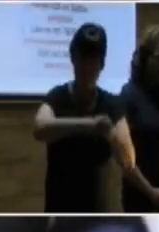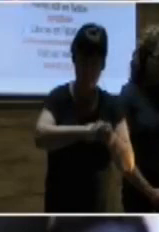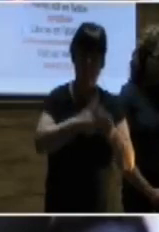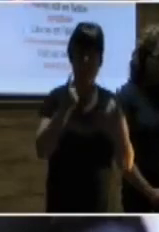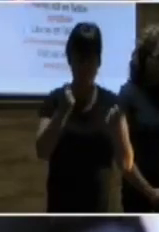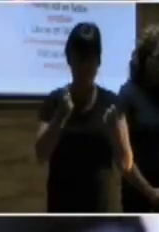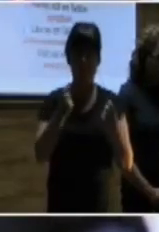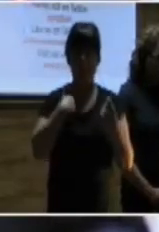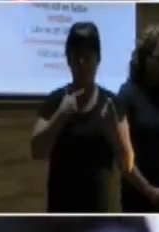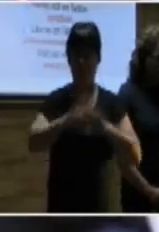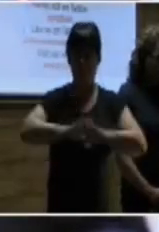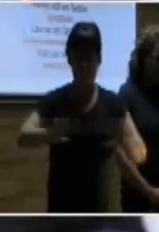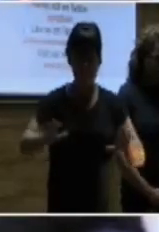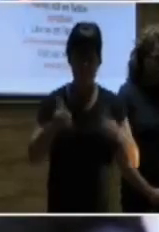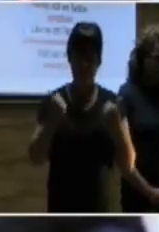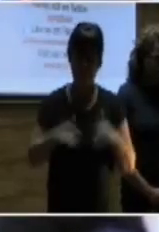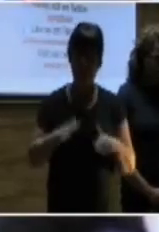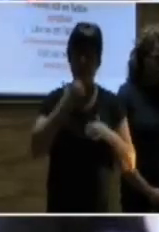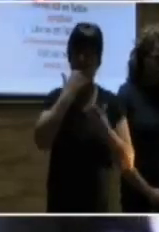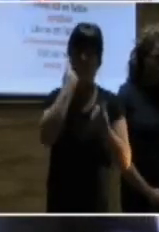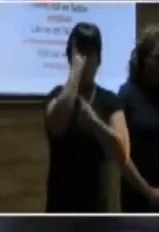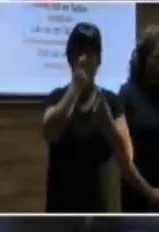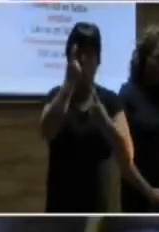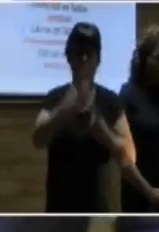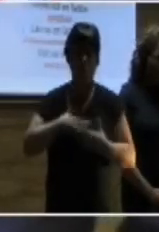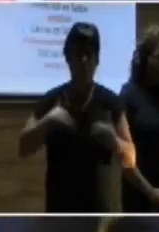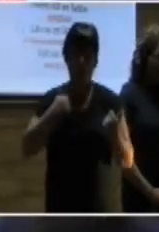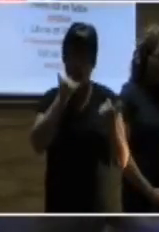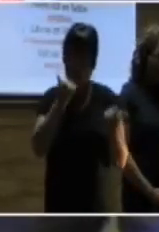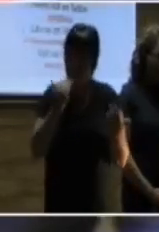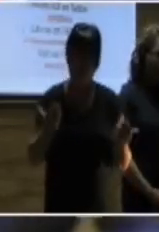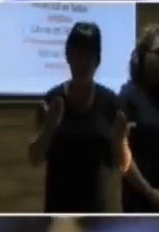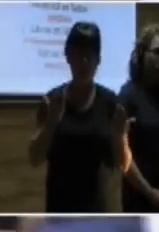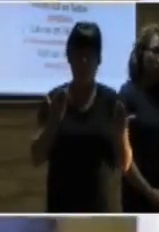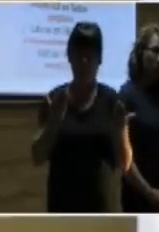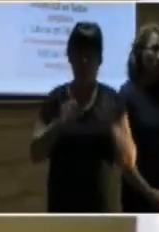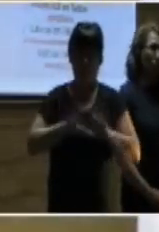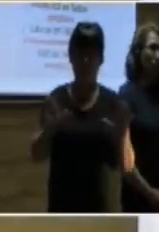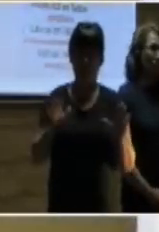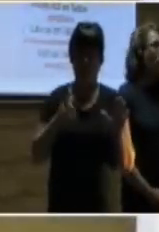well, if you want to ask me any questions, then come and see me in the break. Muchas gracias.